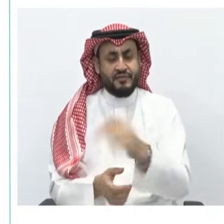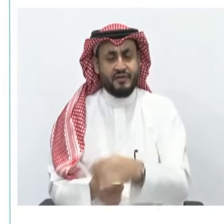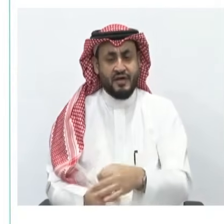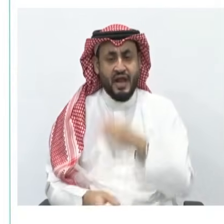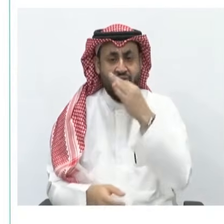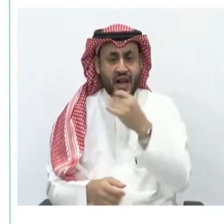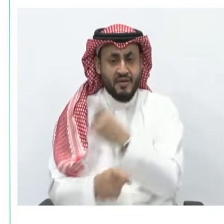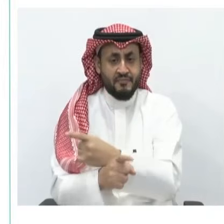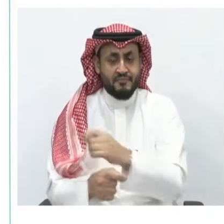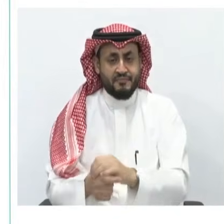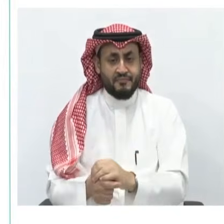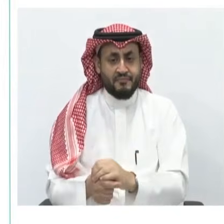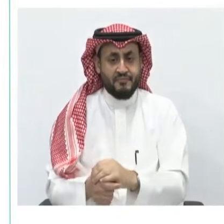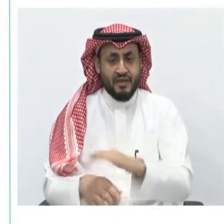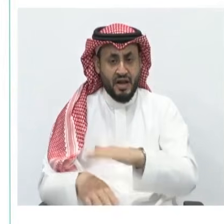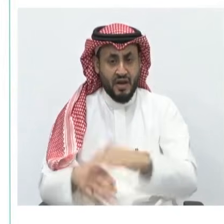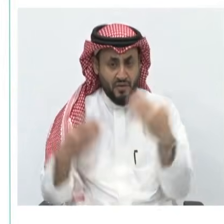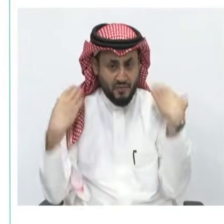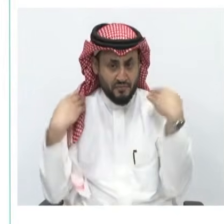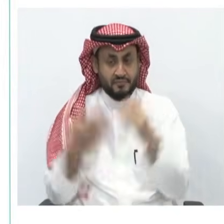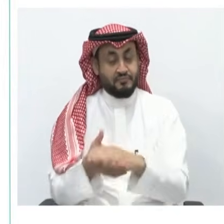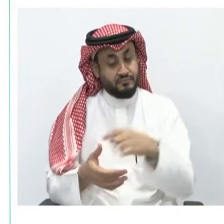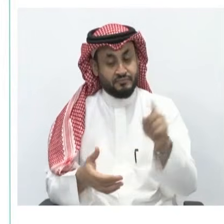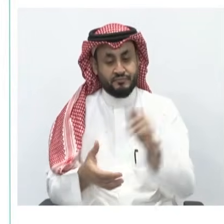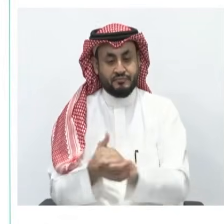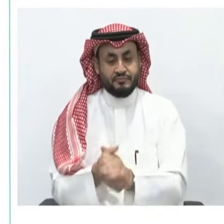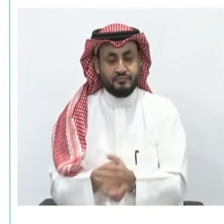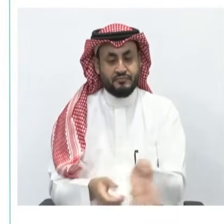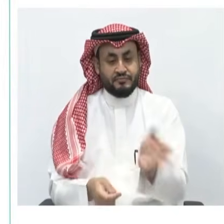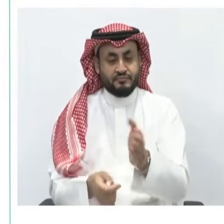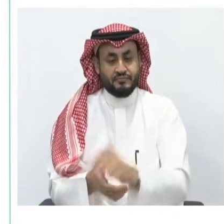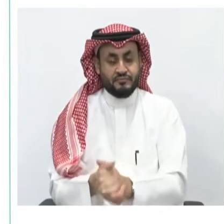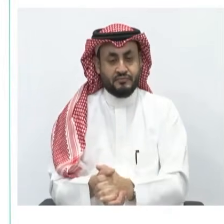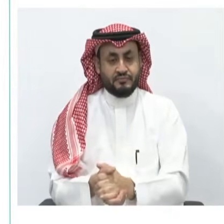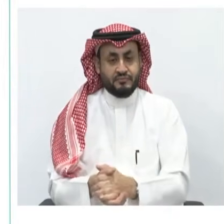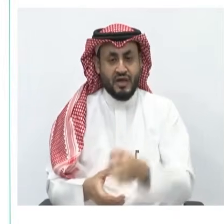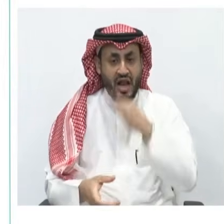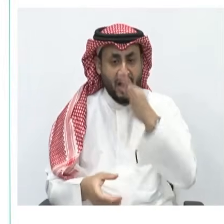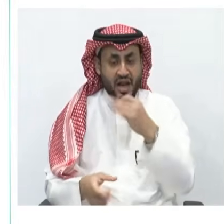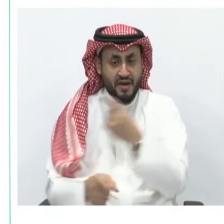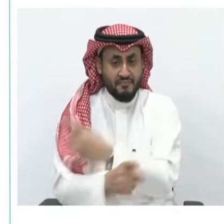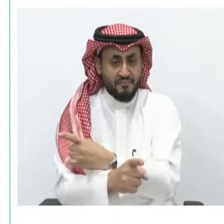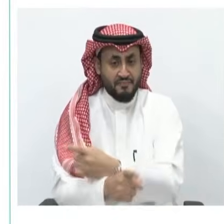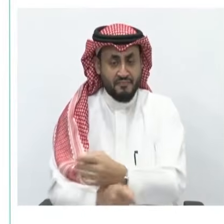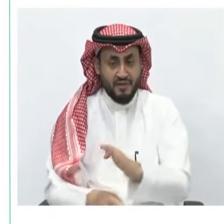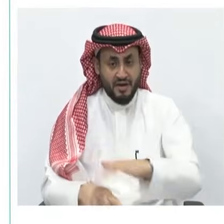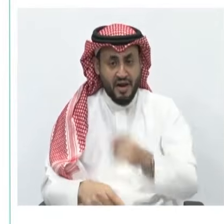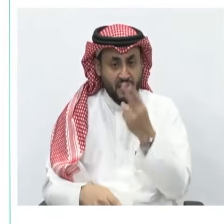teacher says, touch your shoulders. Yes, excellent. Okay. The teacher says, touch your